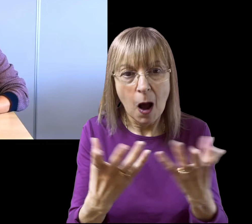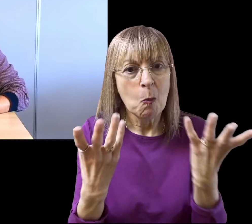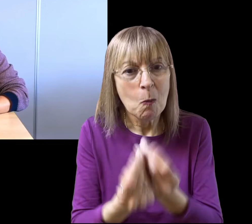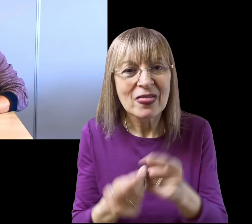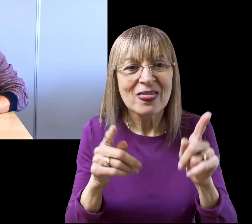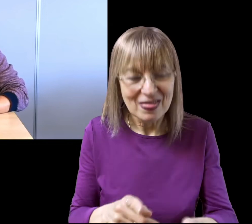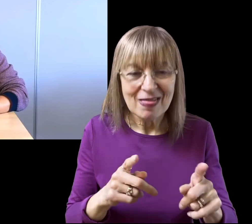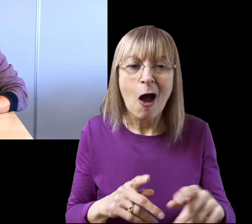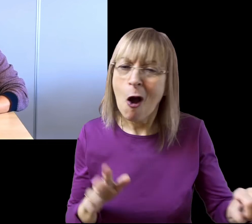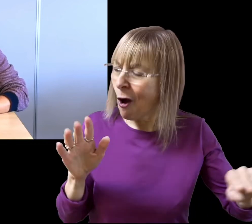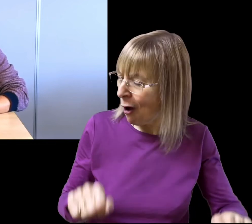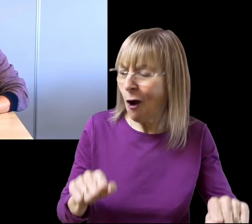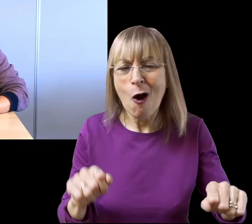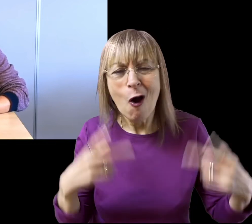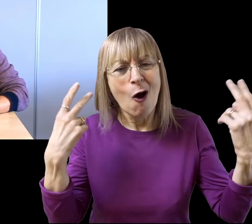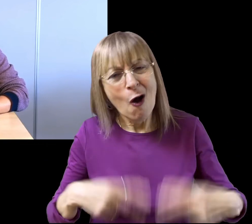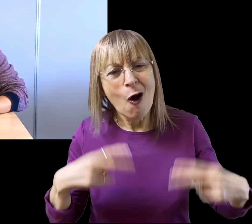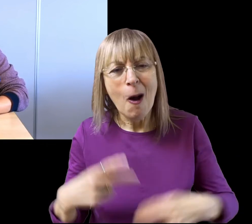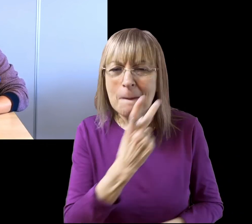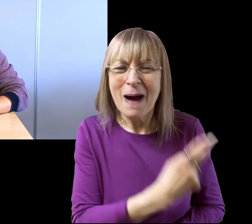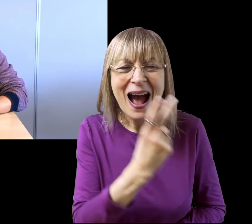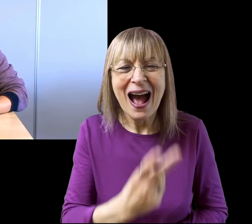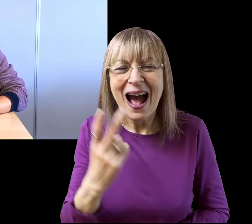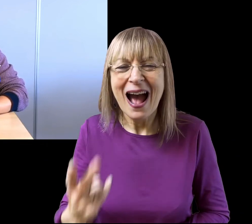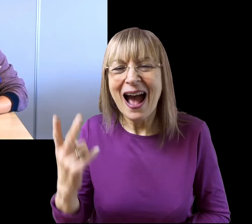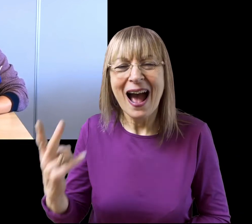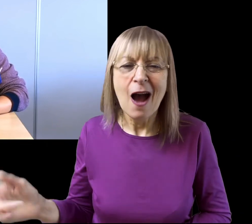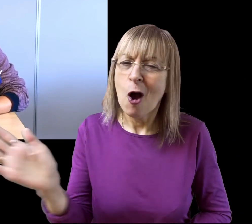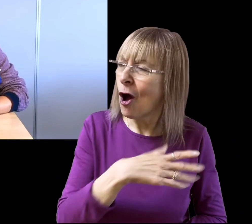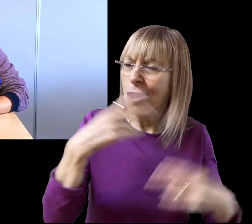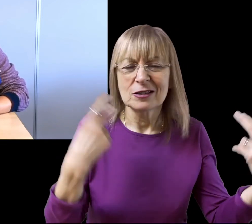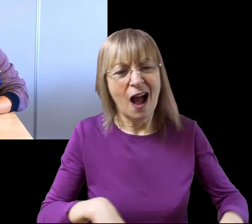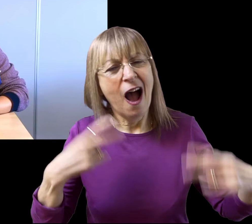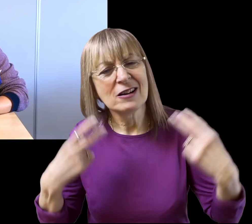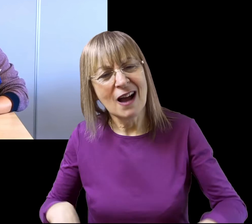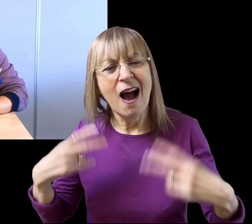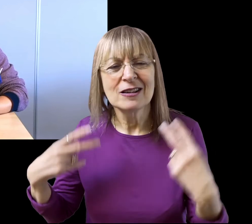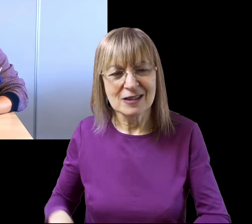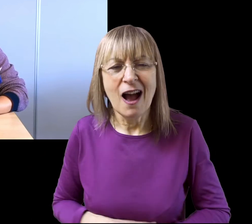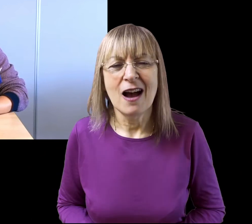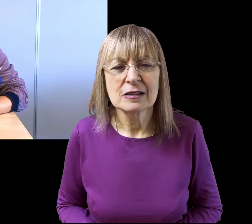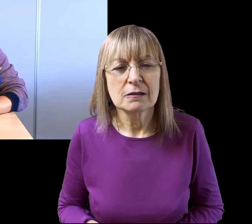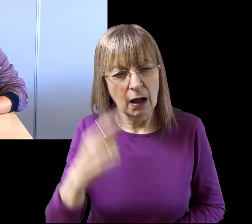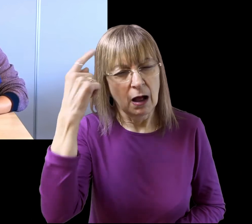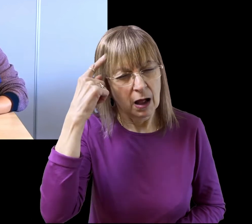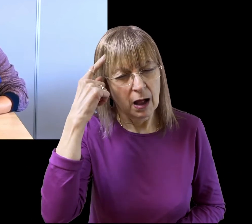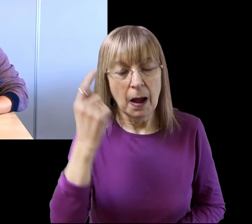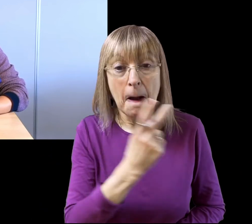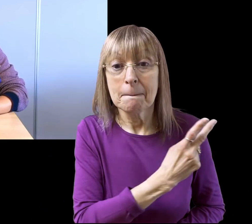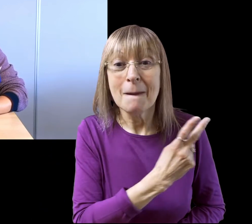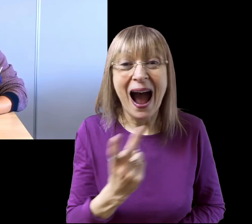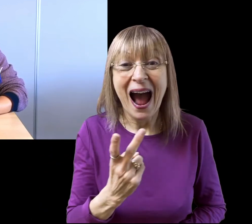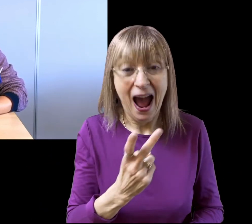with your partner and dance in twos. Other hand in the air like you just don't care. Everybody in the world's dancing in pairs. Now take